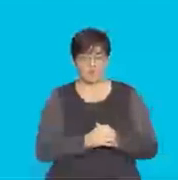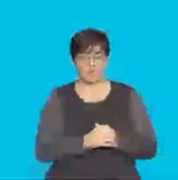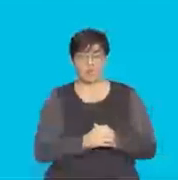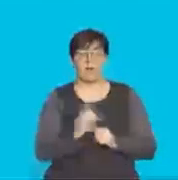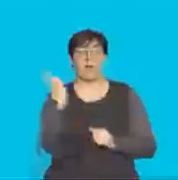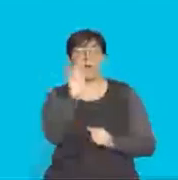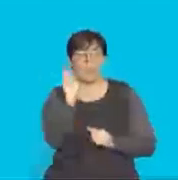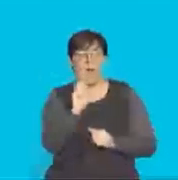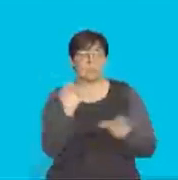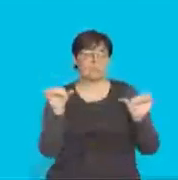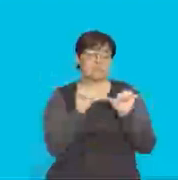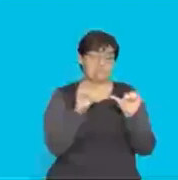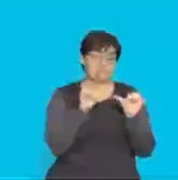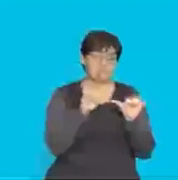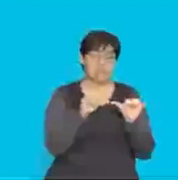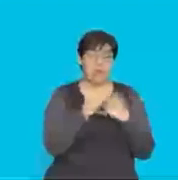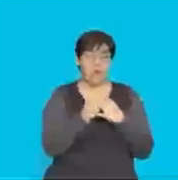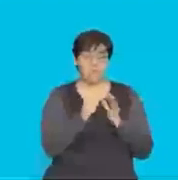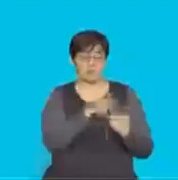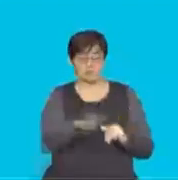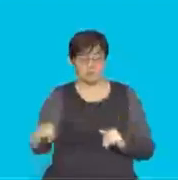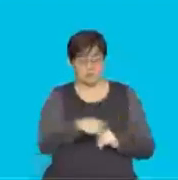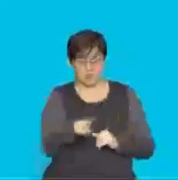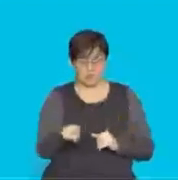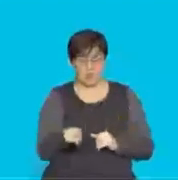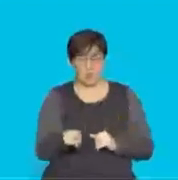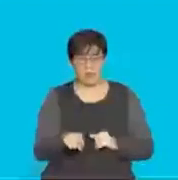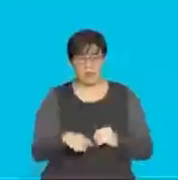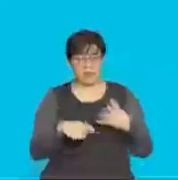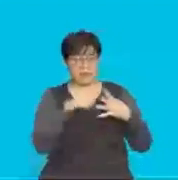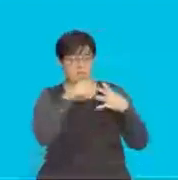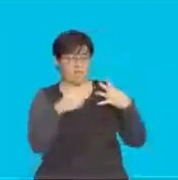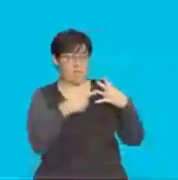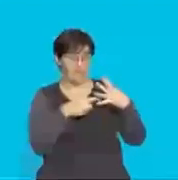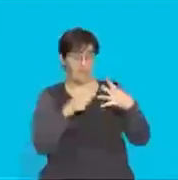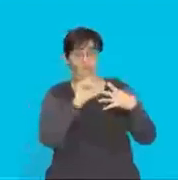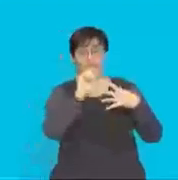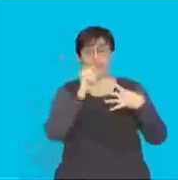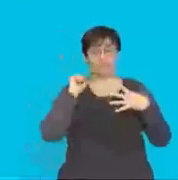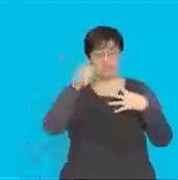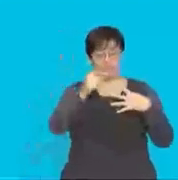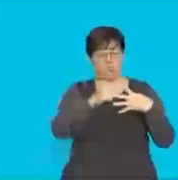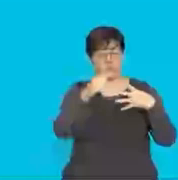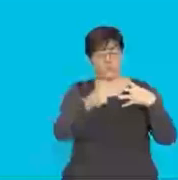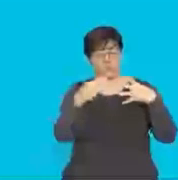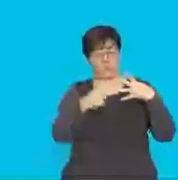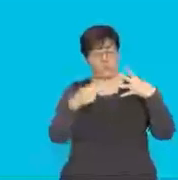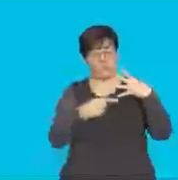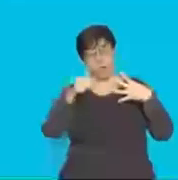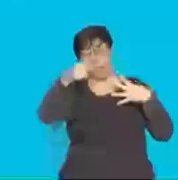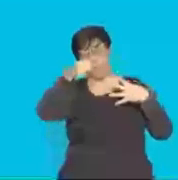be, what proportion of offspring in the 4th generation are